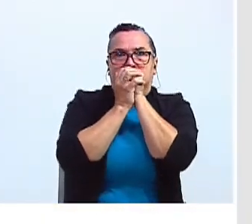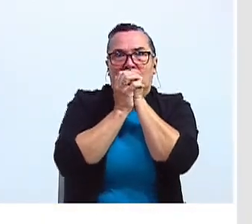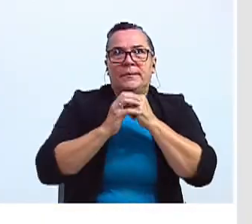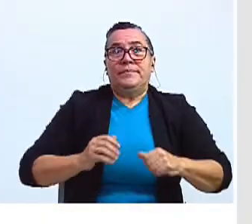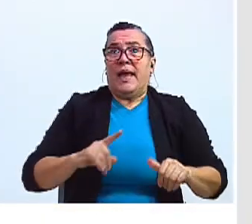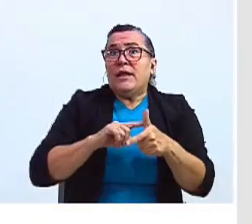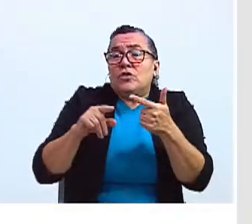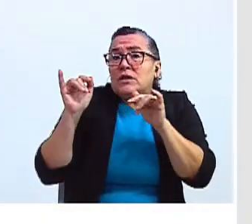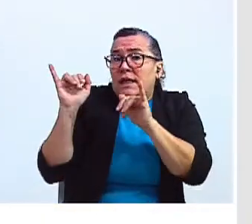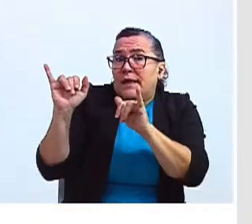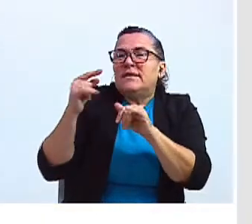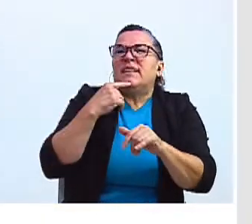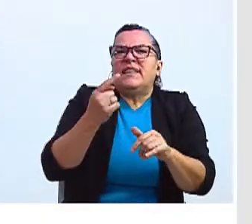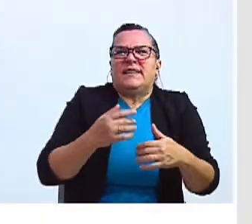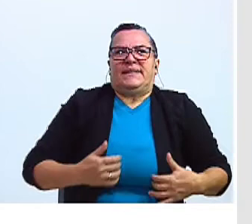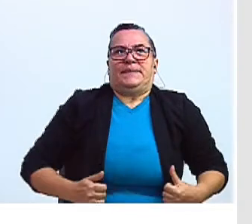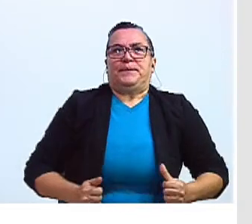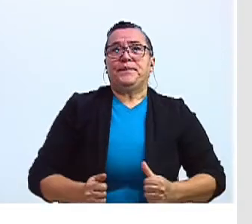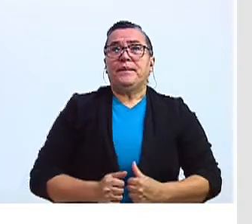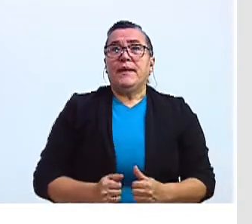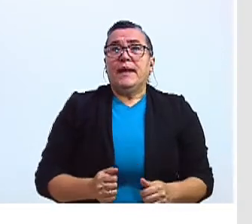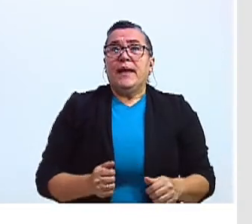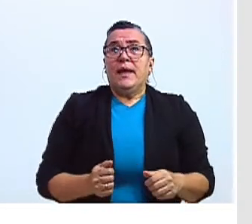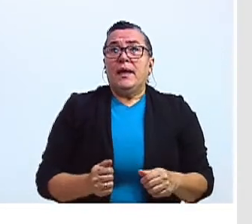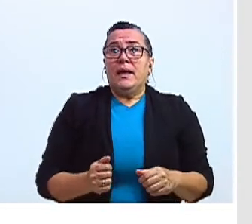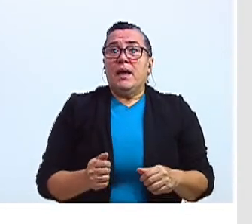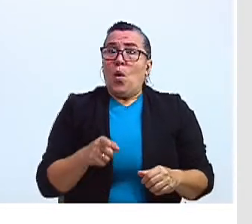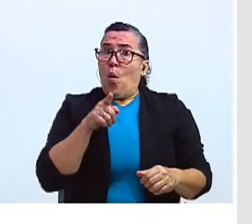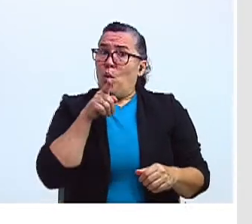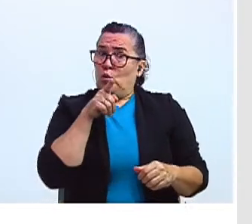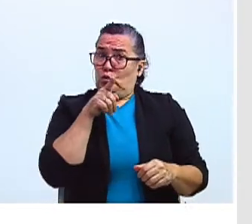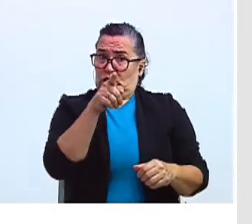Okay, so it says, did you find